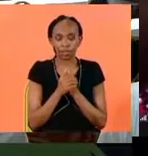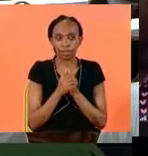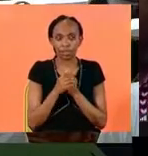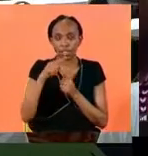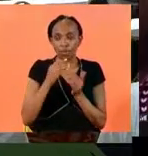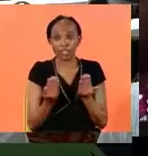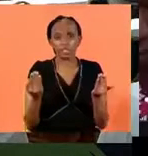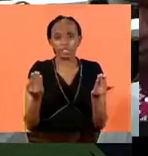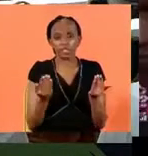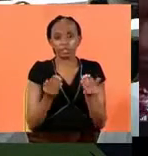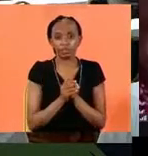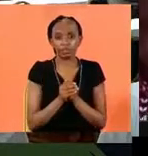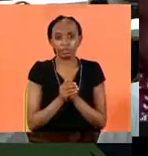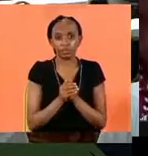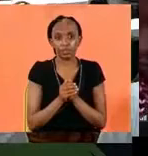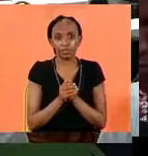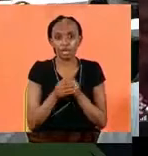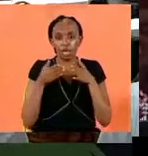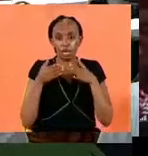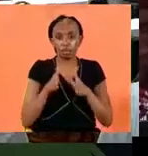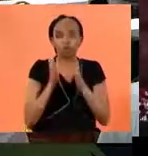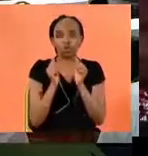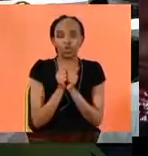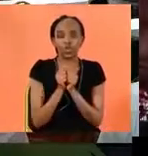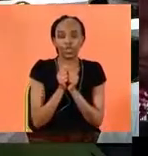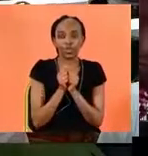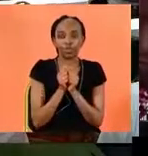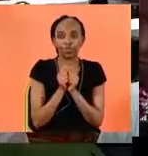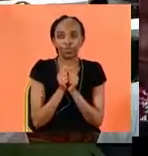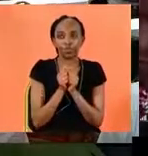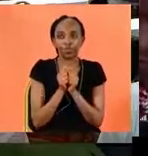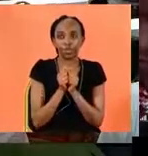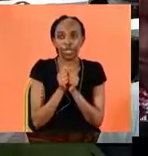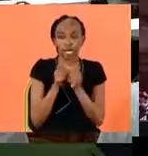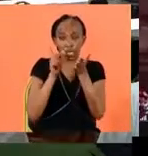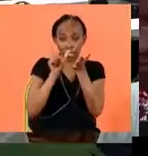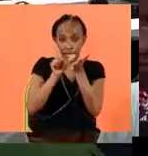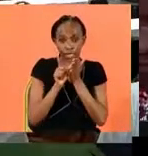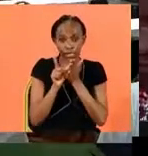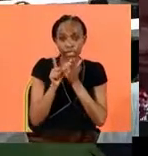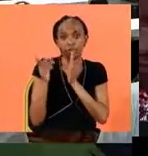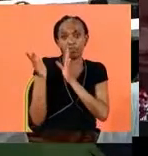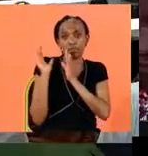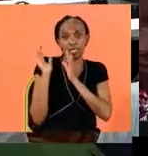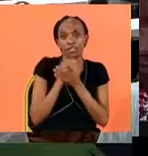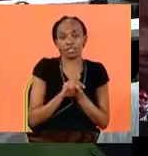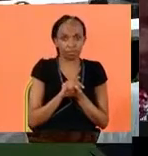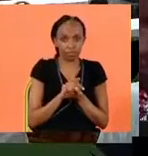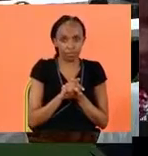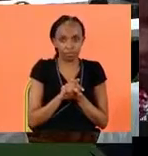our children are born with a debt burden,